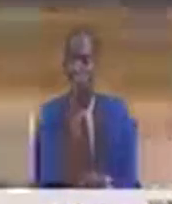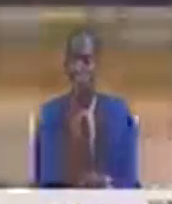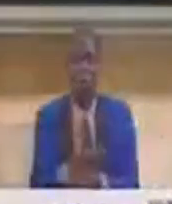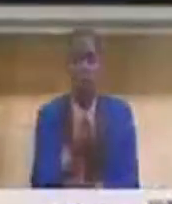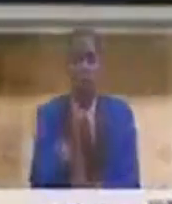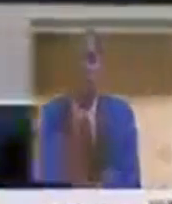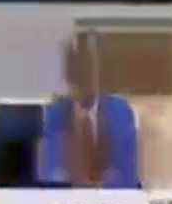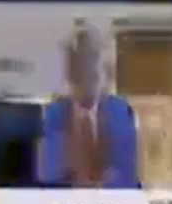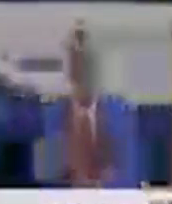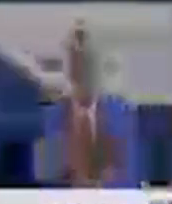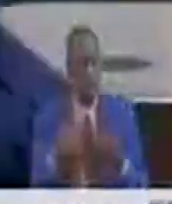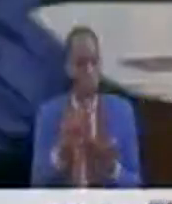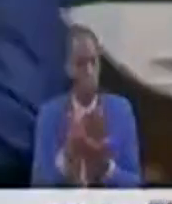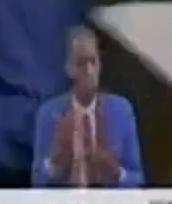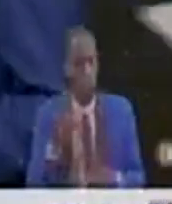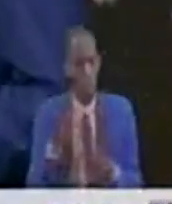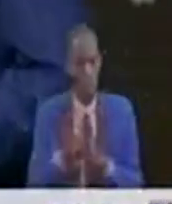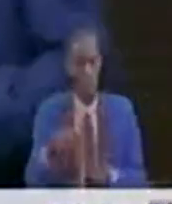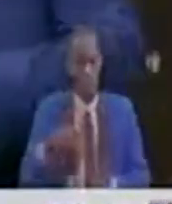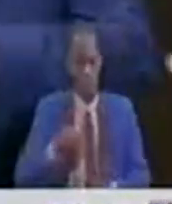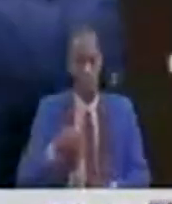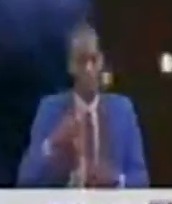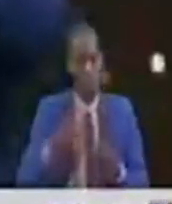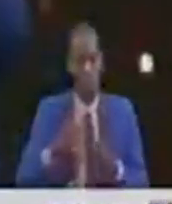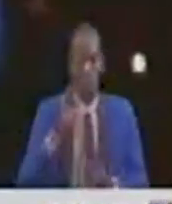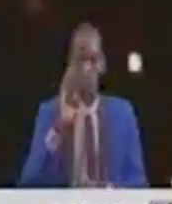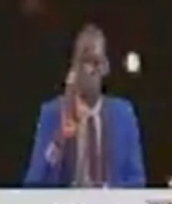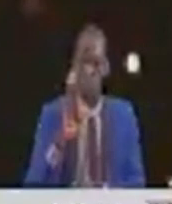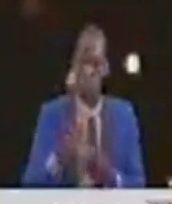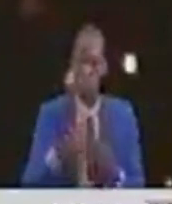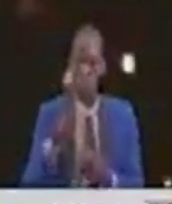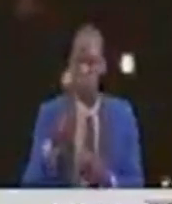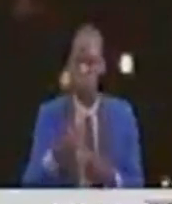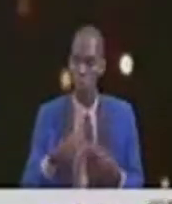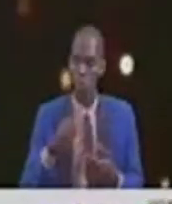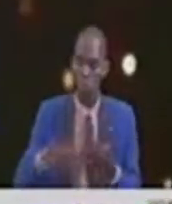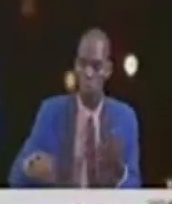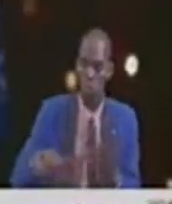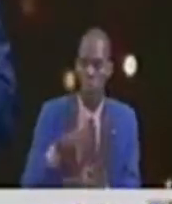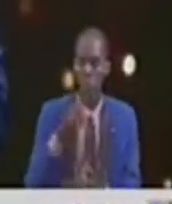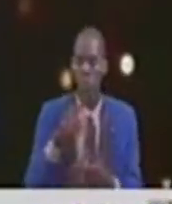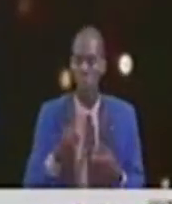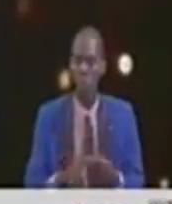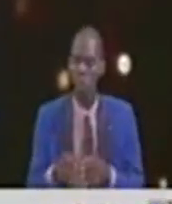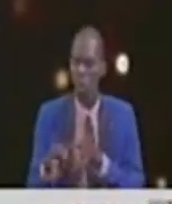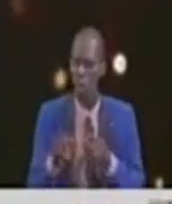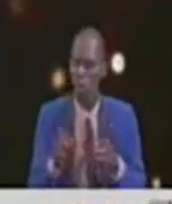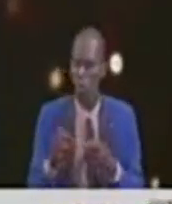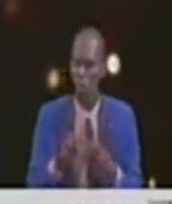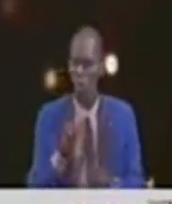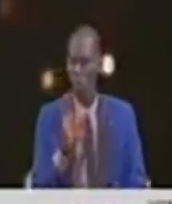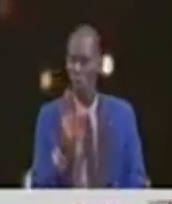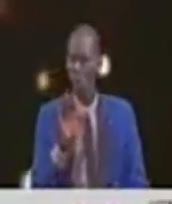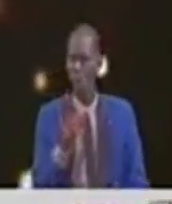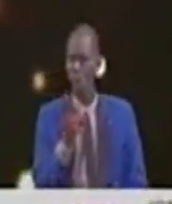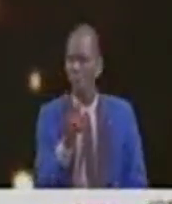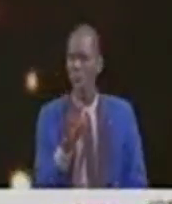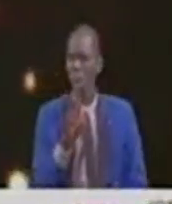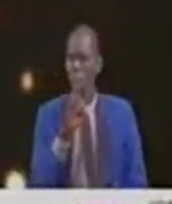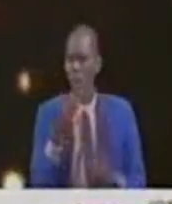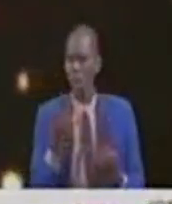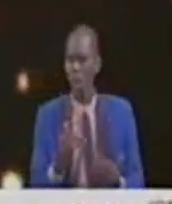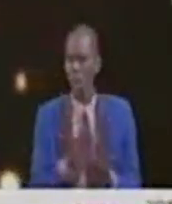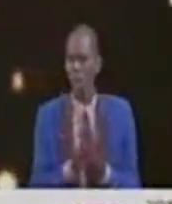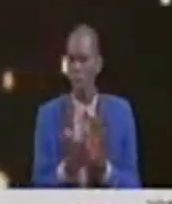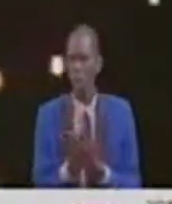you and to preach to you and to explain to you and to say, looks like there's carelessness here, looks like